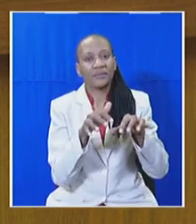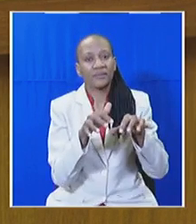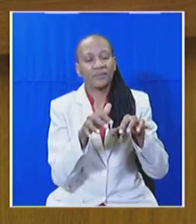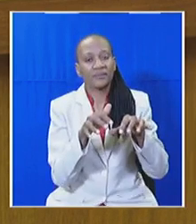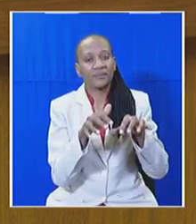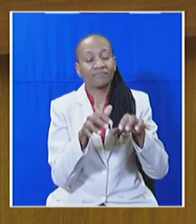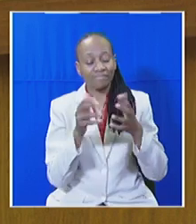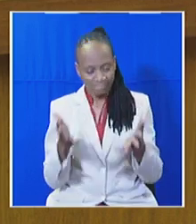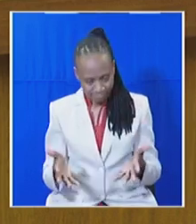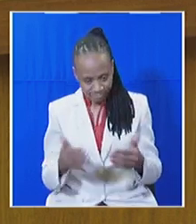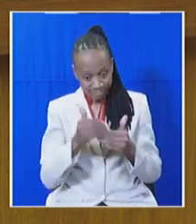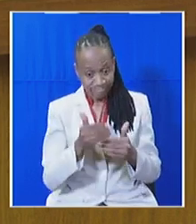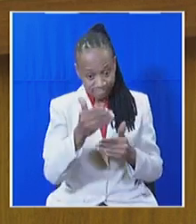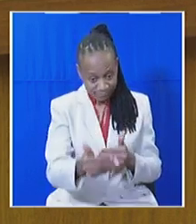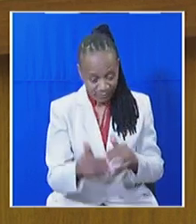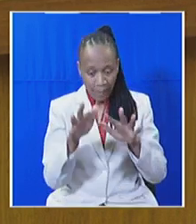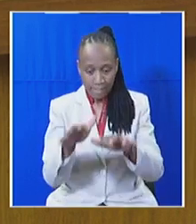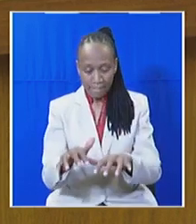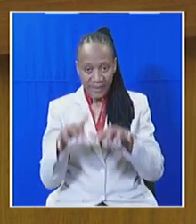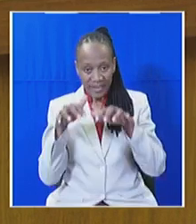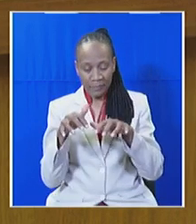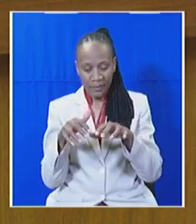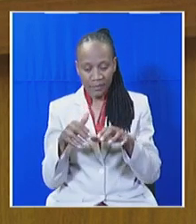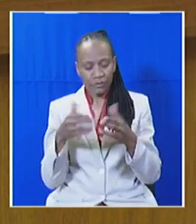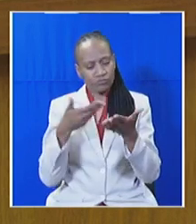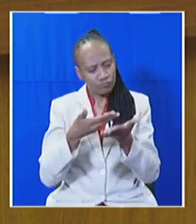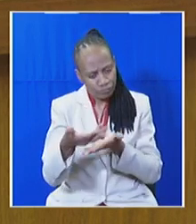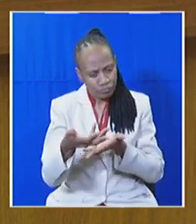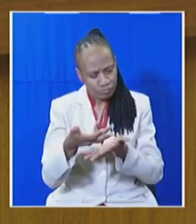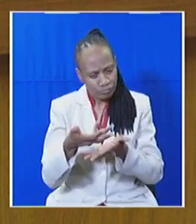and the Parliament engaged A point of in order, the Madam process. Speaker.